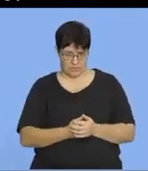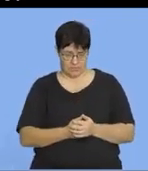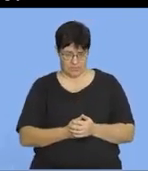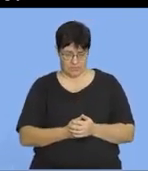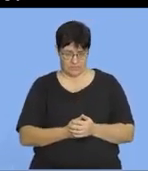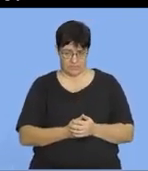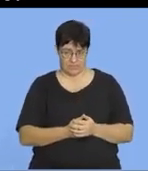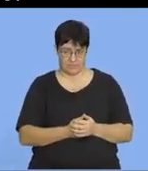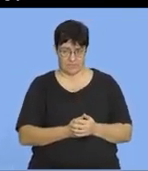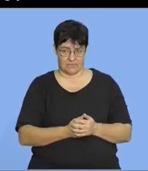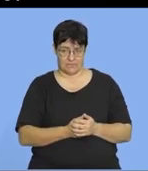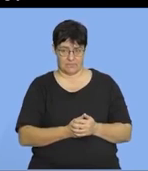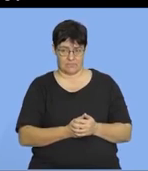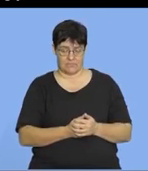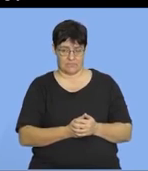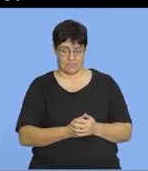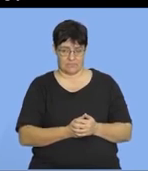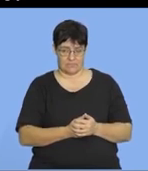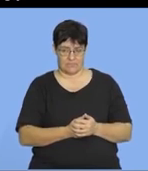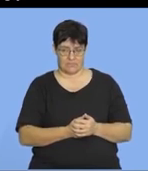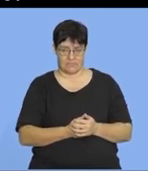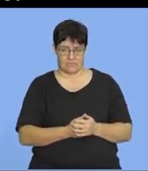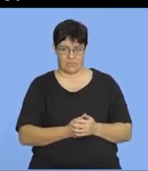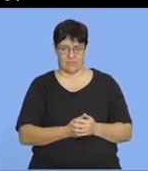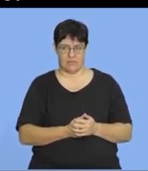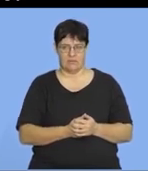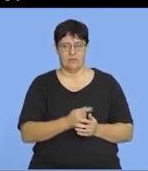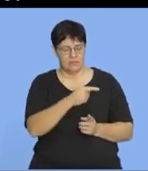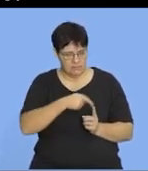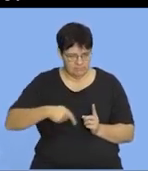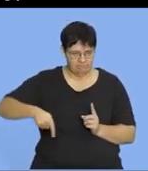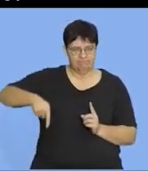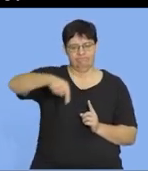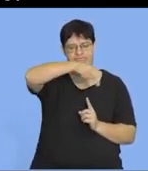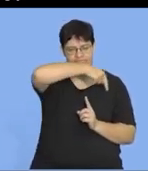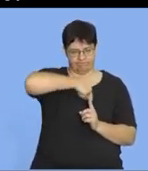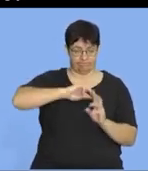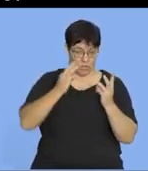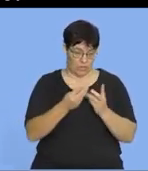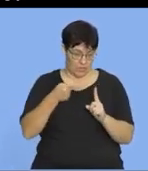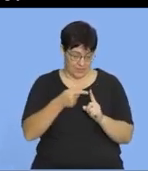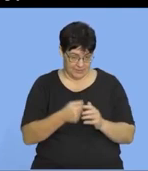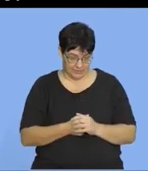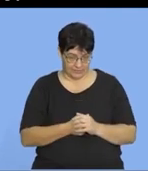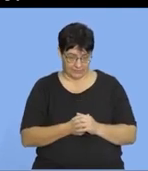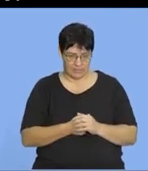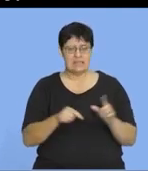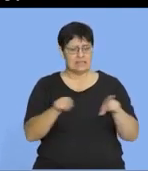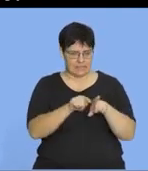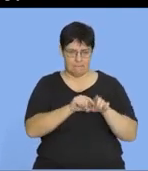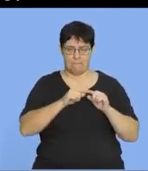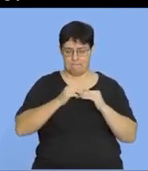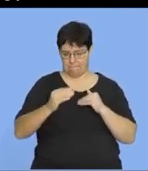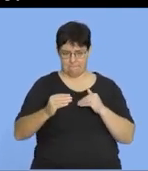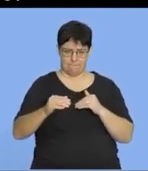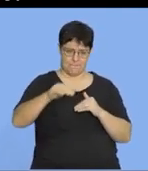the Earth, and then we have the satellite that then moves around the Earth, okay? And it stays the same distance